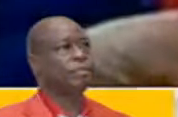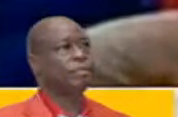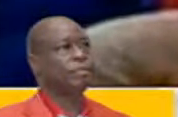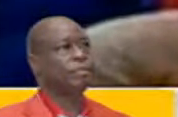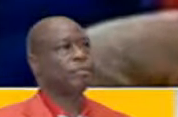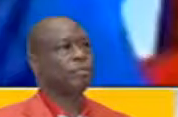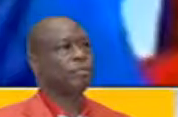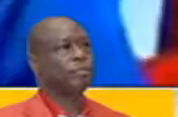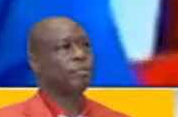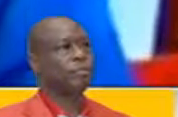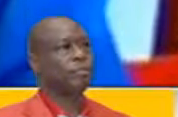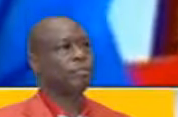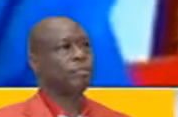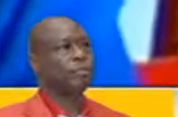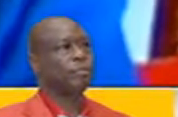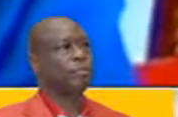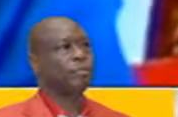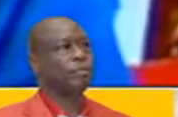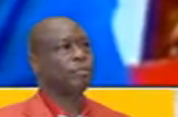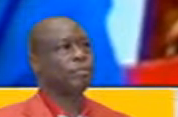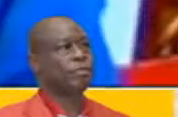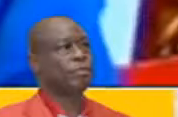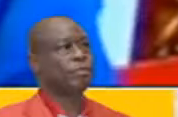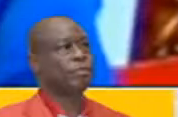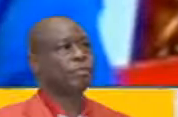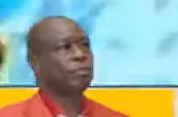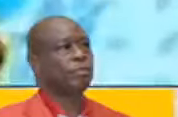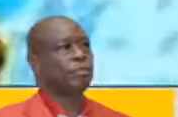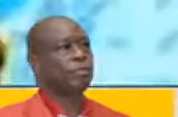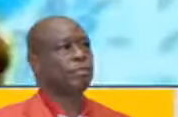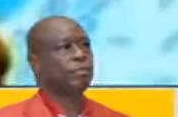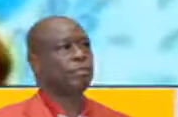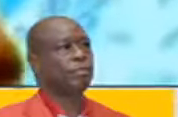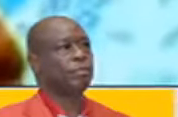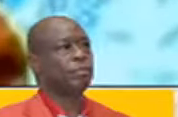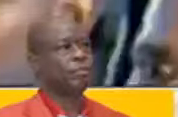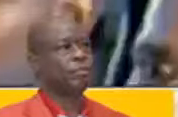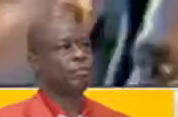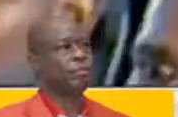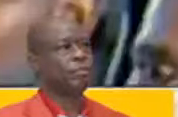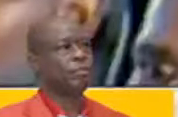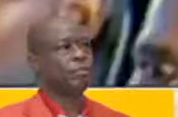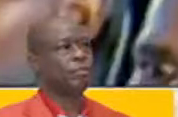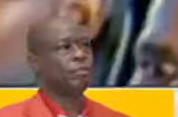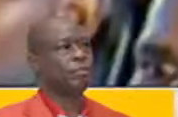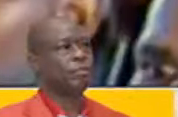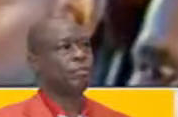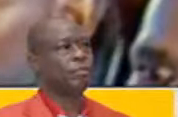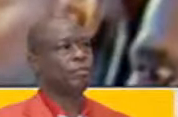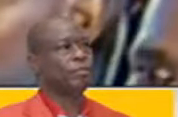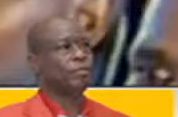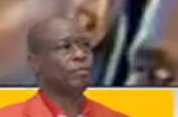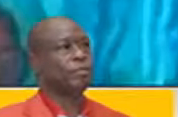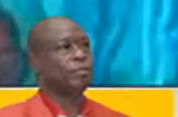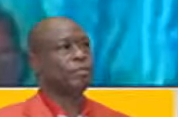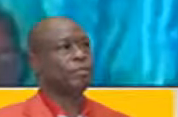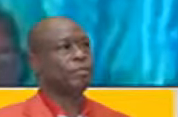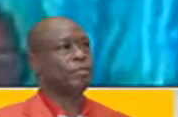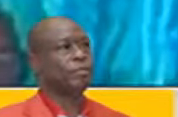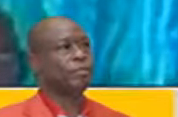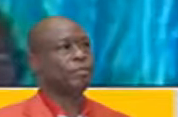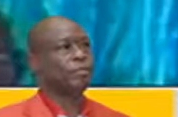at Koome for being quick to defend judicial officers, some of whom they claim were not beyond reproach. I think we can